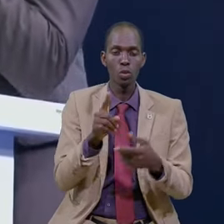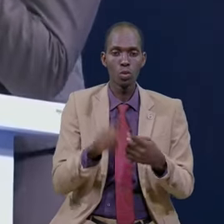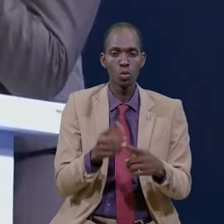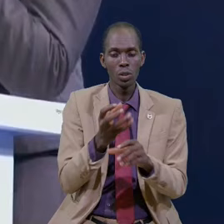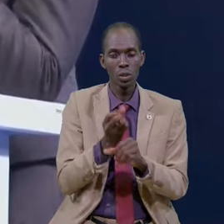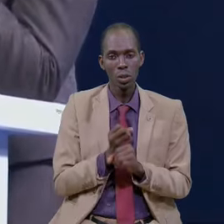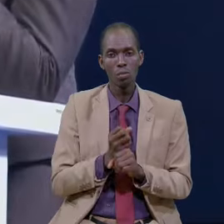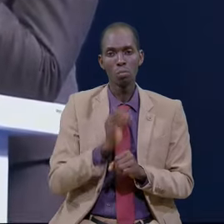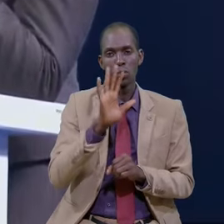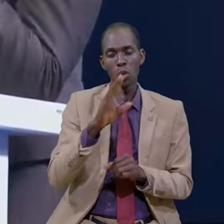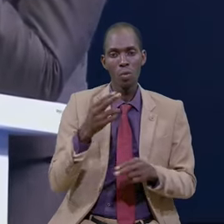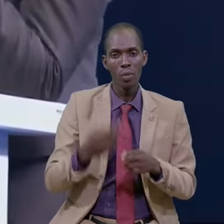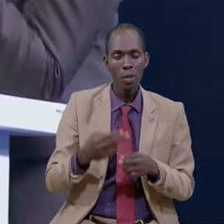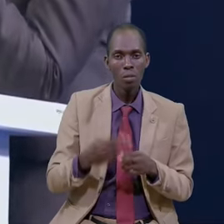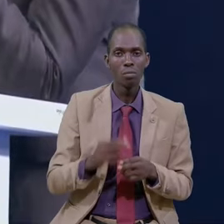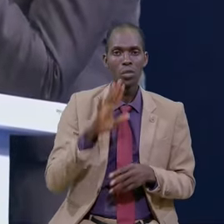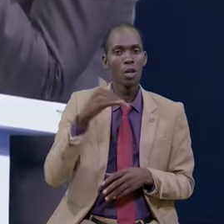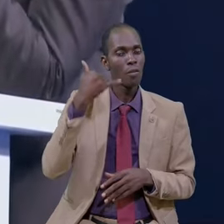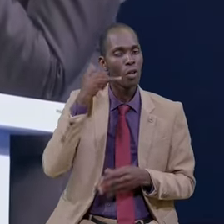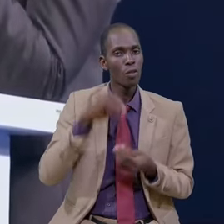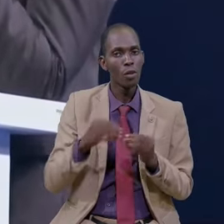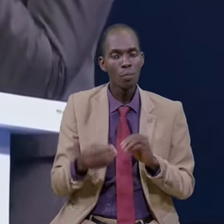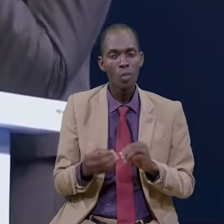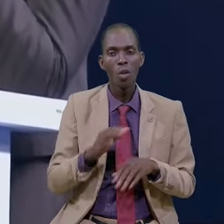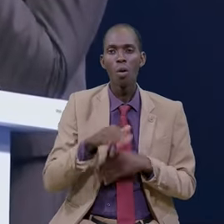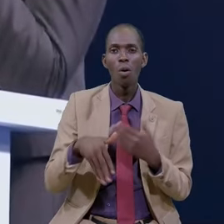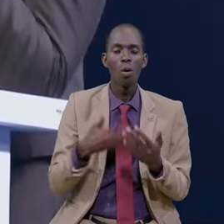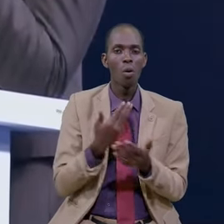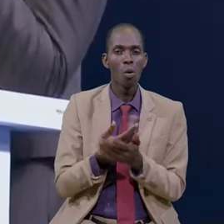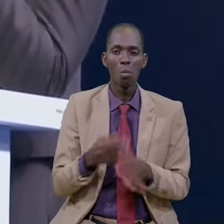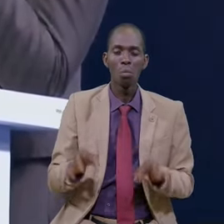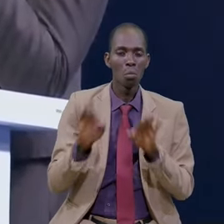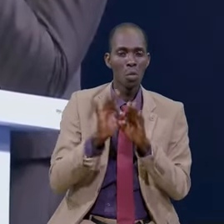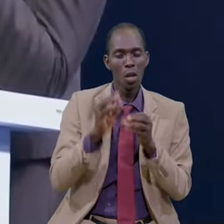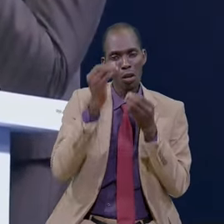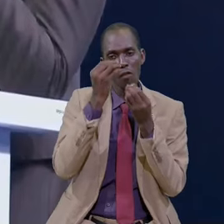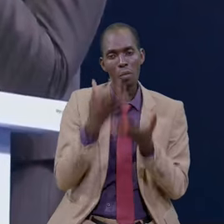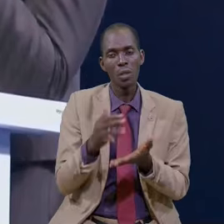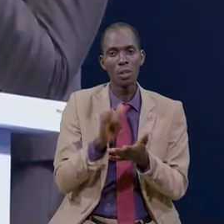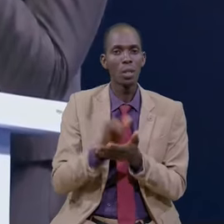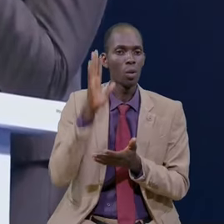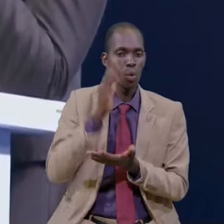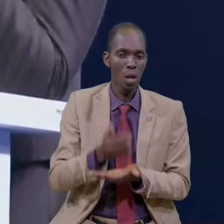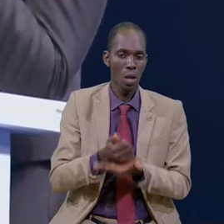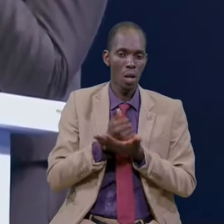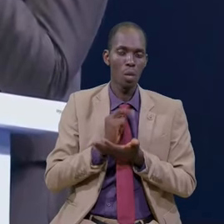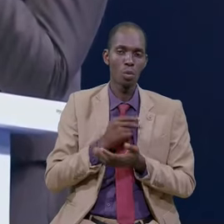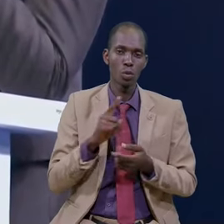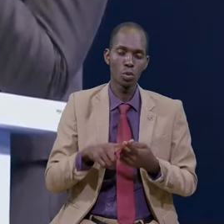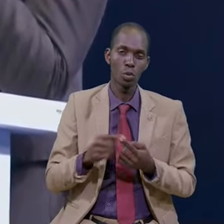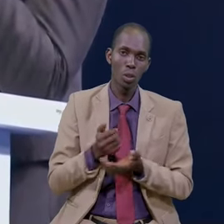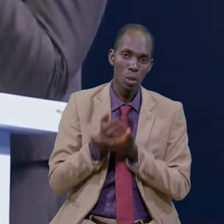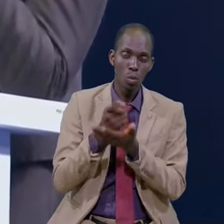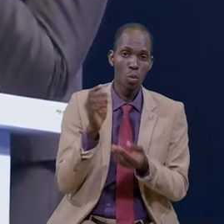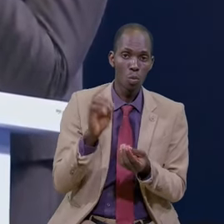particulars your phone number and all the details that will help us to really assist you to continue